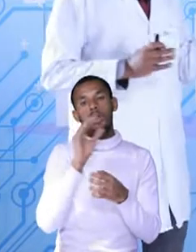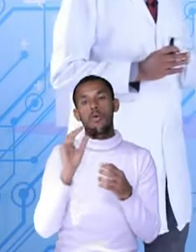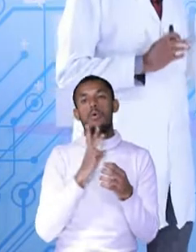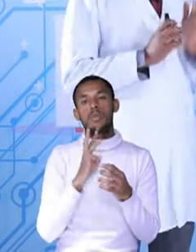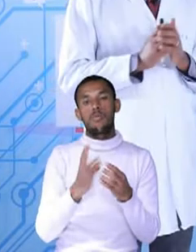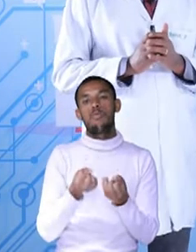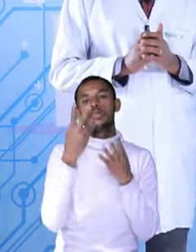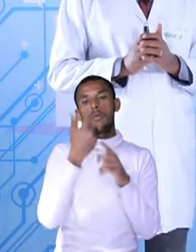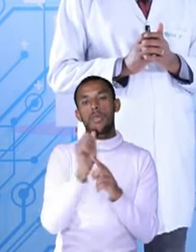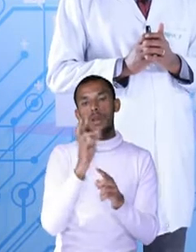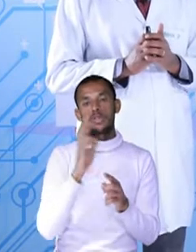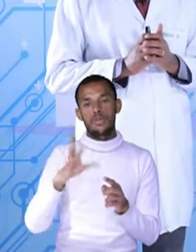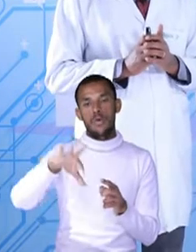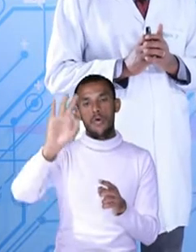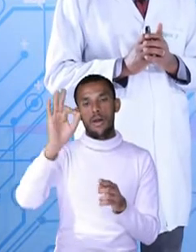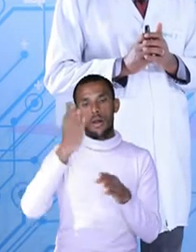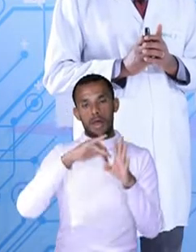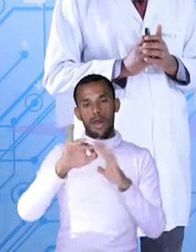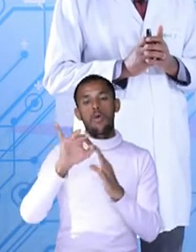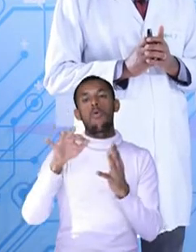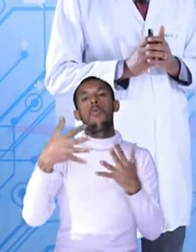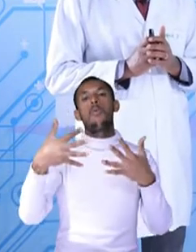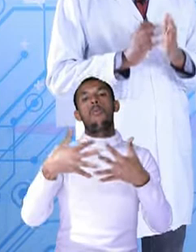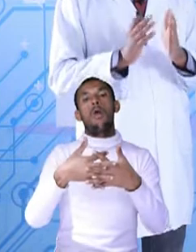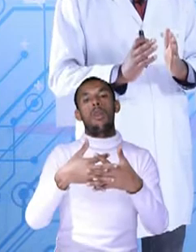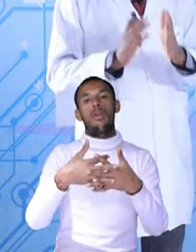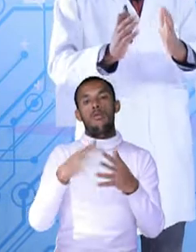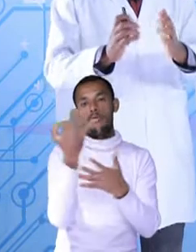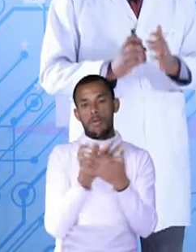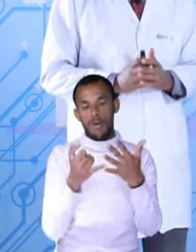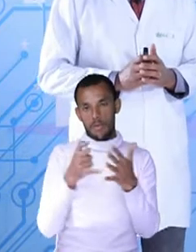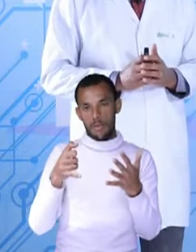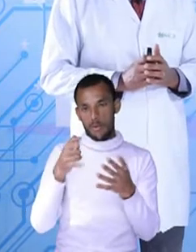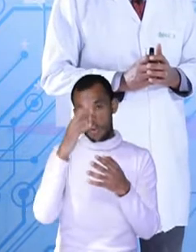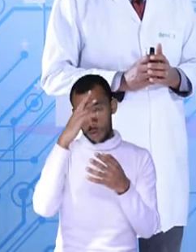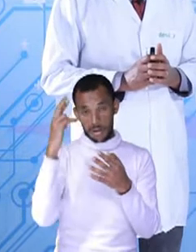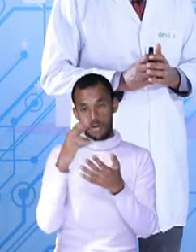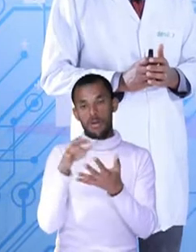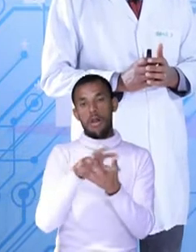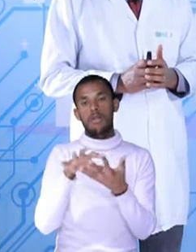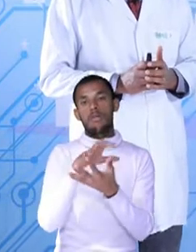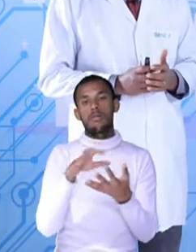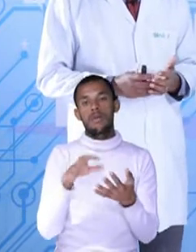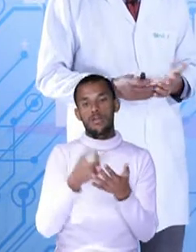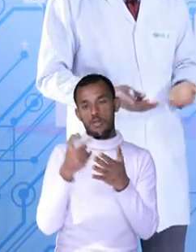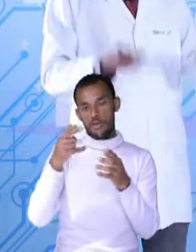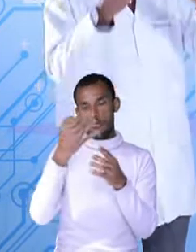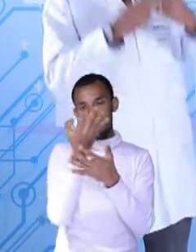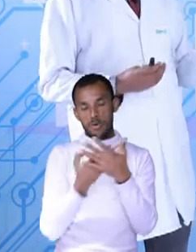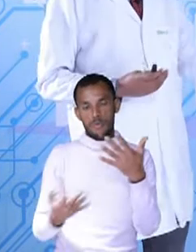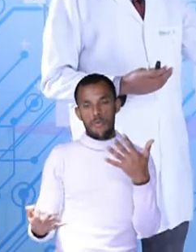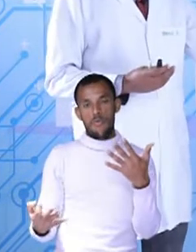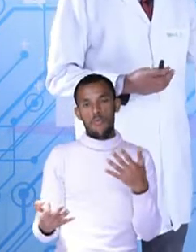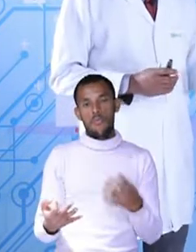But most metals occur in combined forms because of its reactivity. In the forms of what? In the